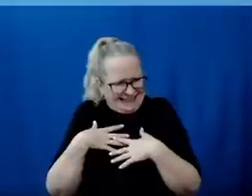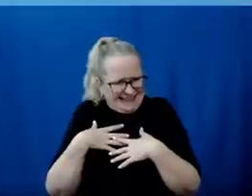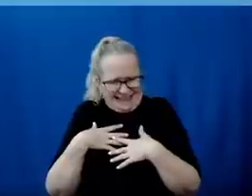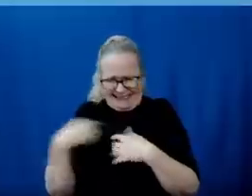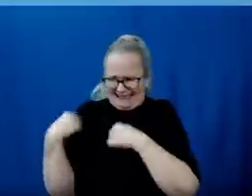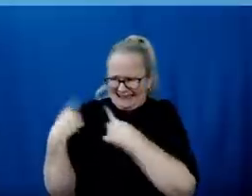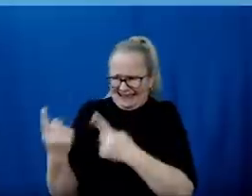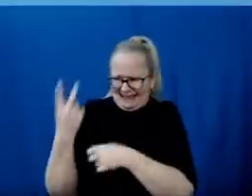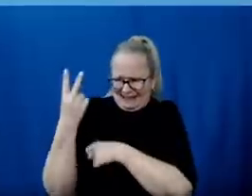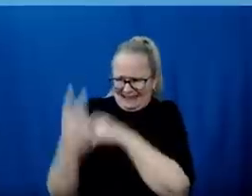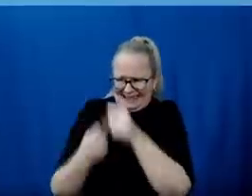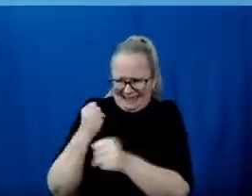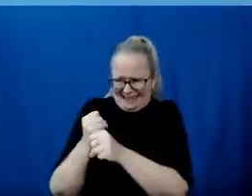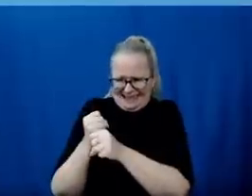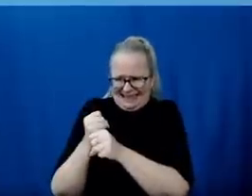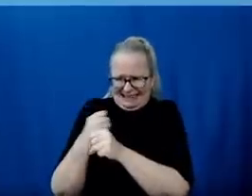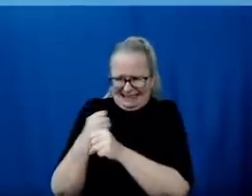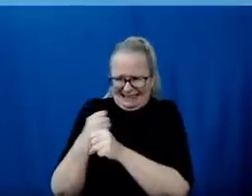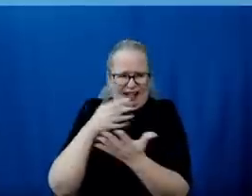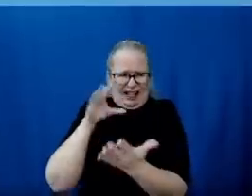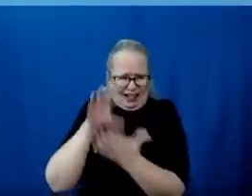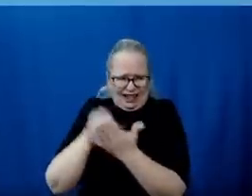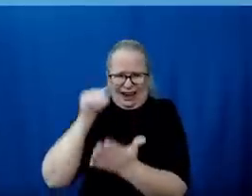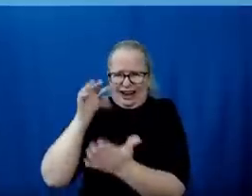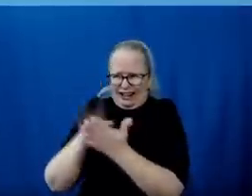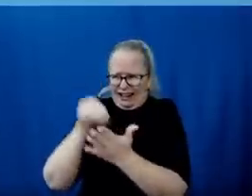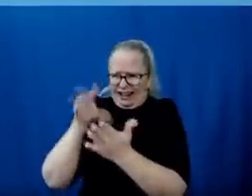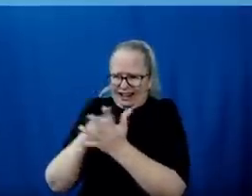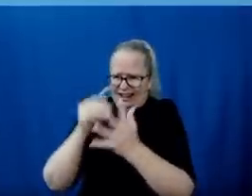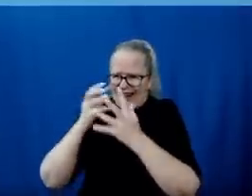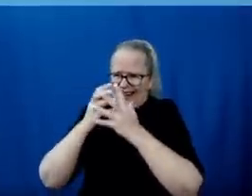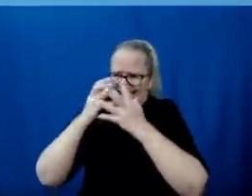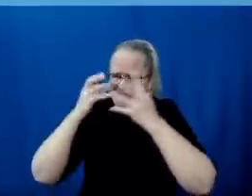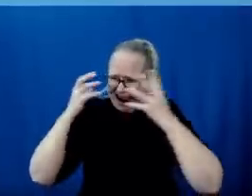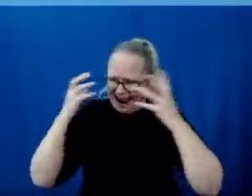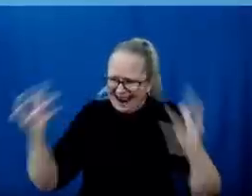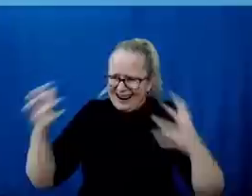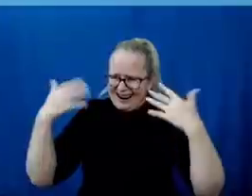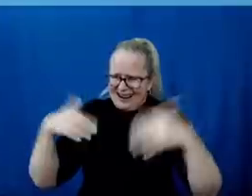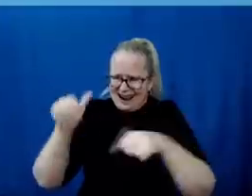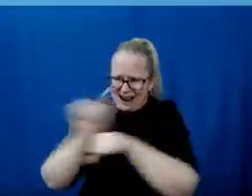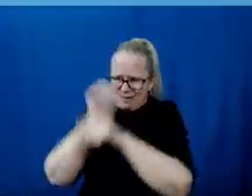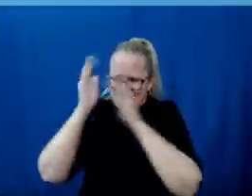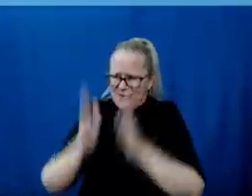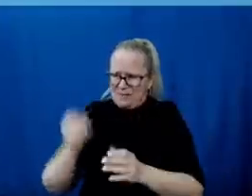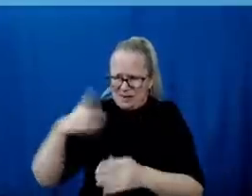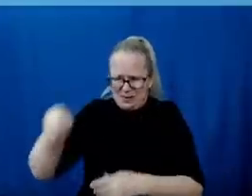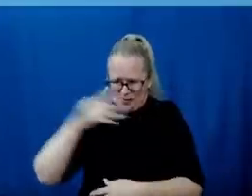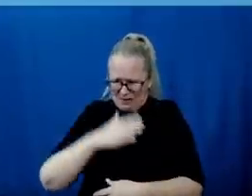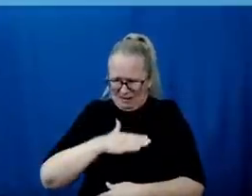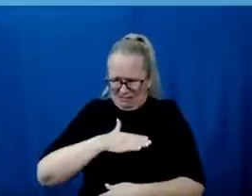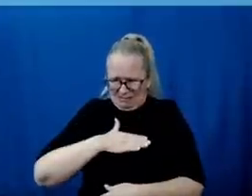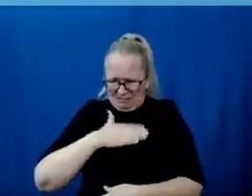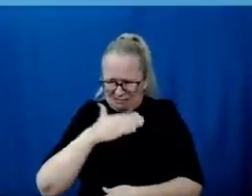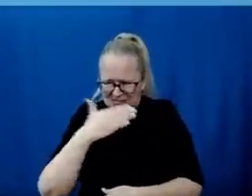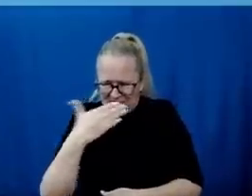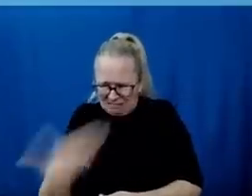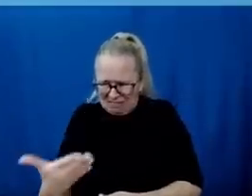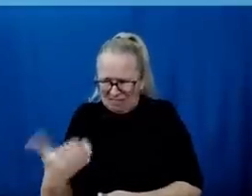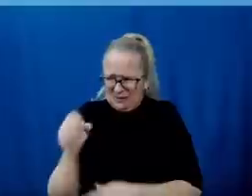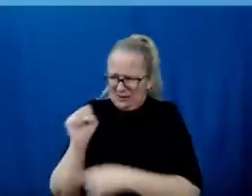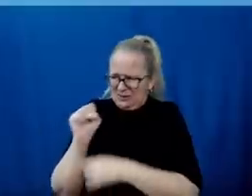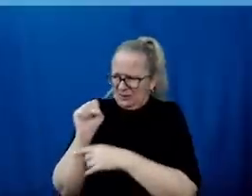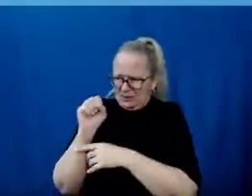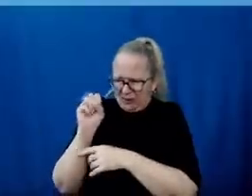We're learning a lot. We've learned a lot over the last 2 years. We'll have an entire population of Albertans who are comfortable swabbing themselves